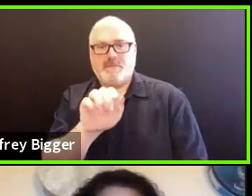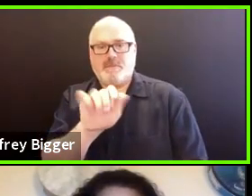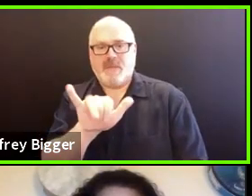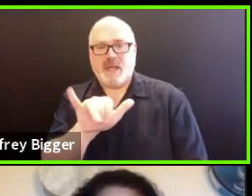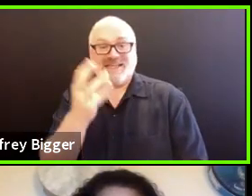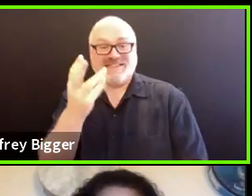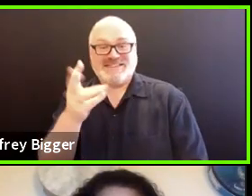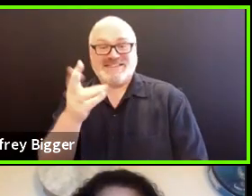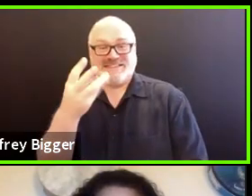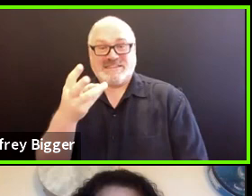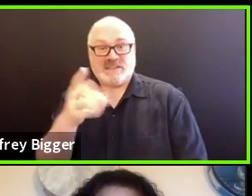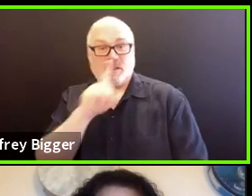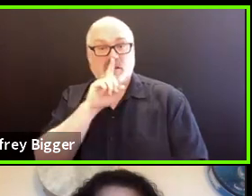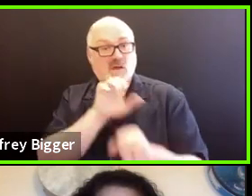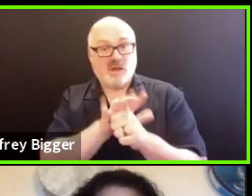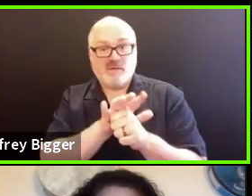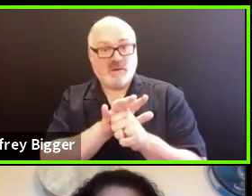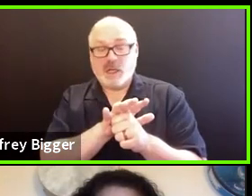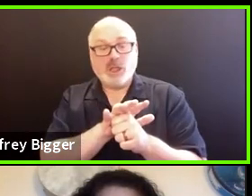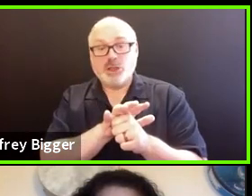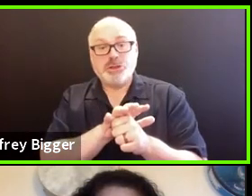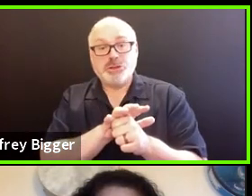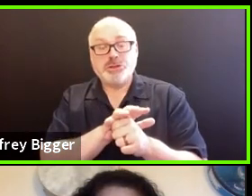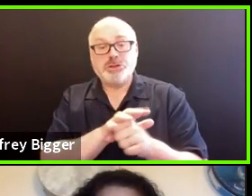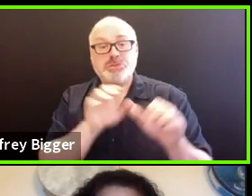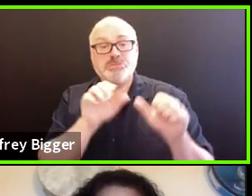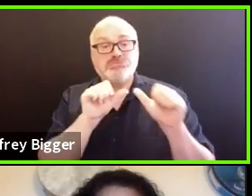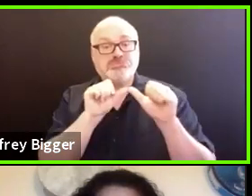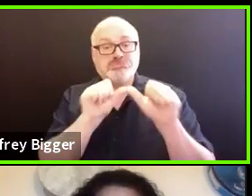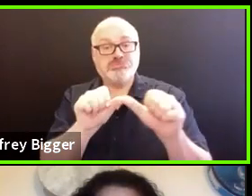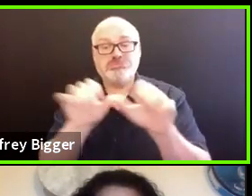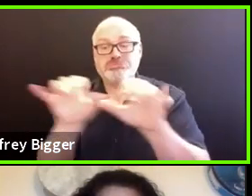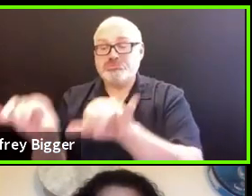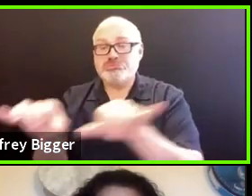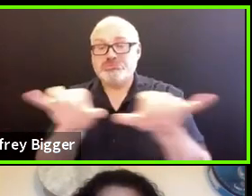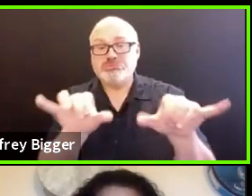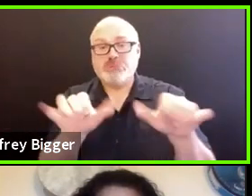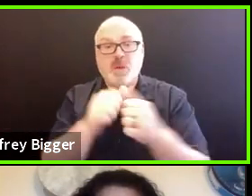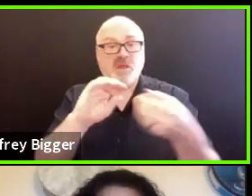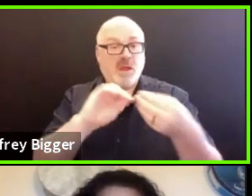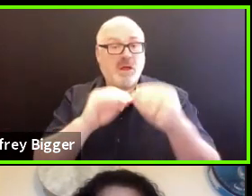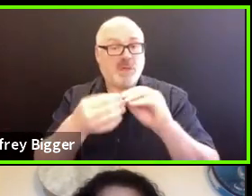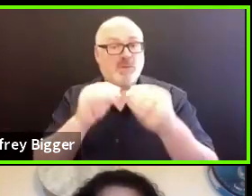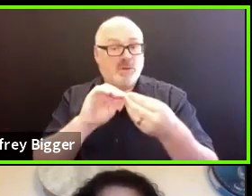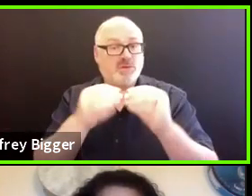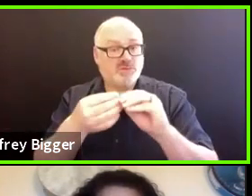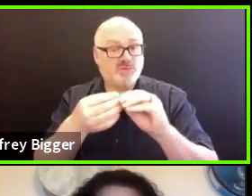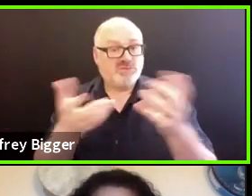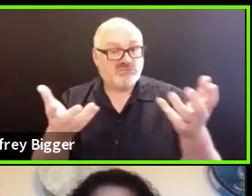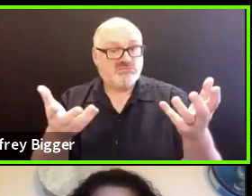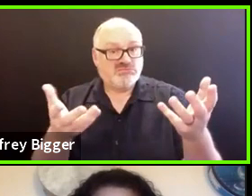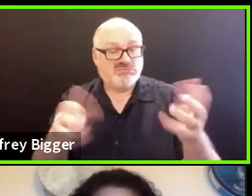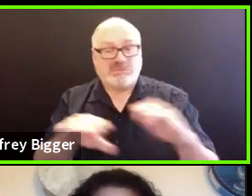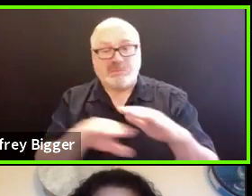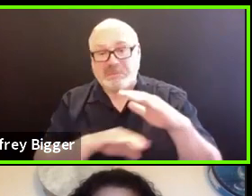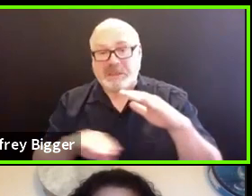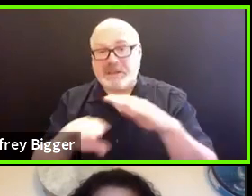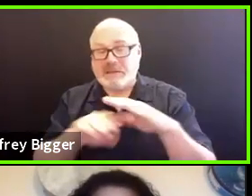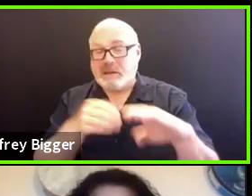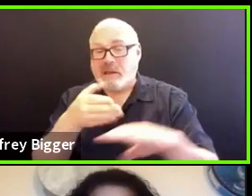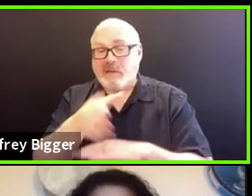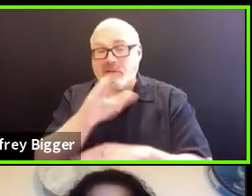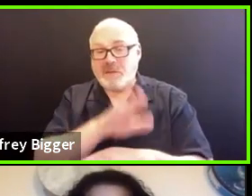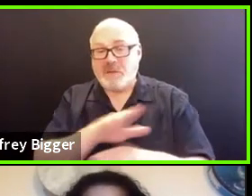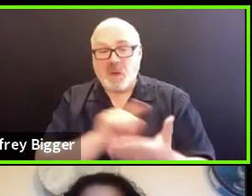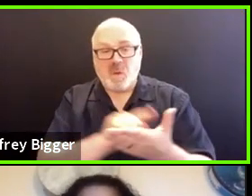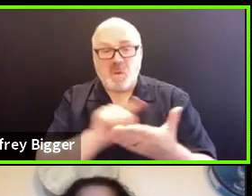our confirmations are pretty consistent with our census numbers, which is basically after about 1